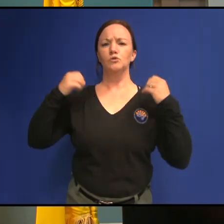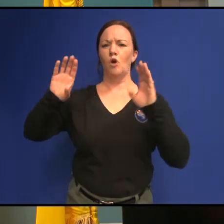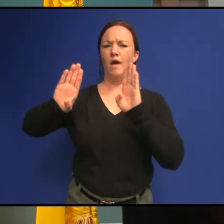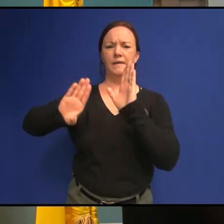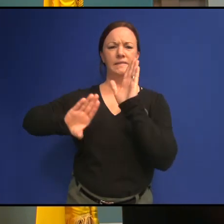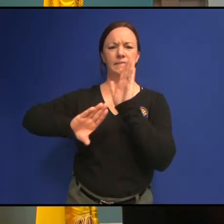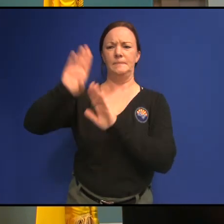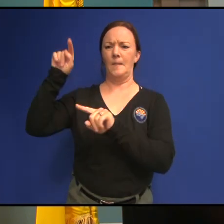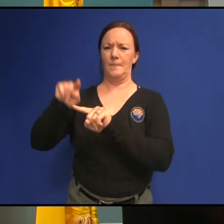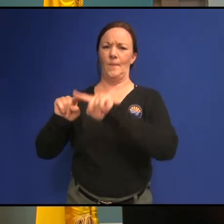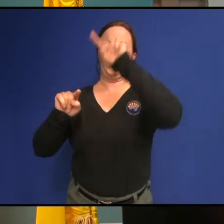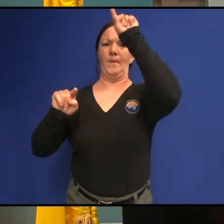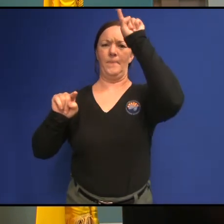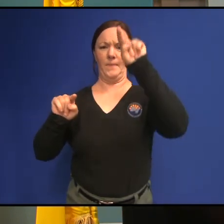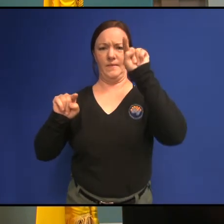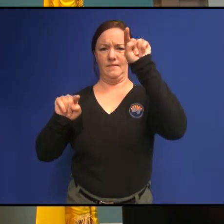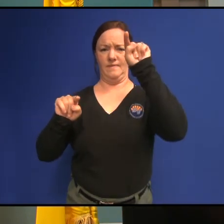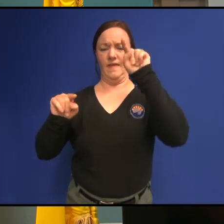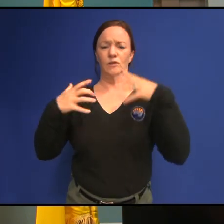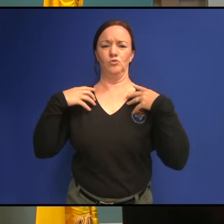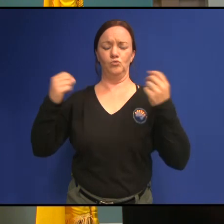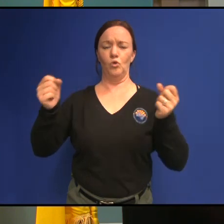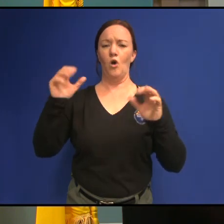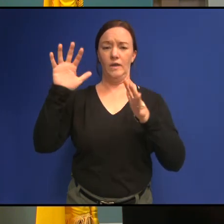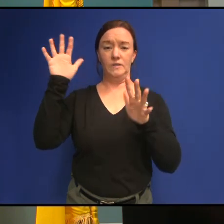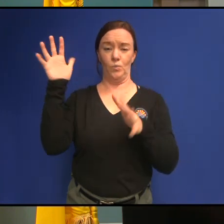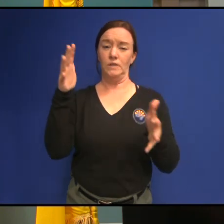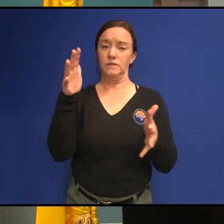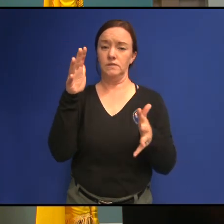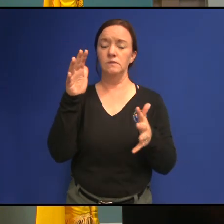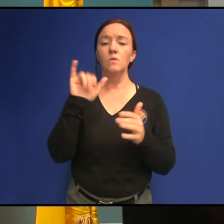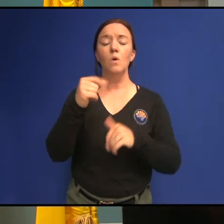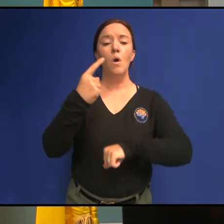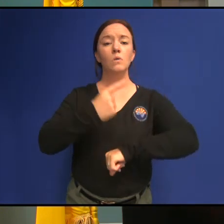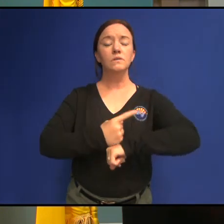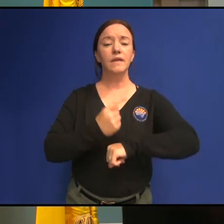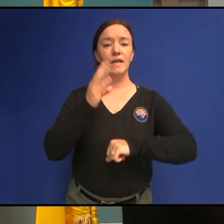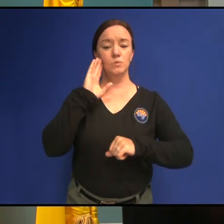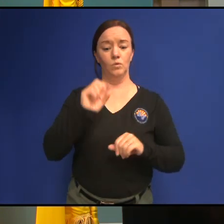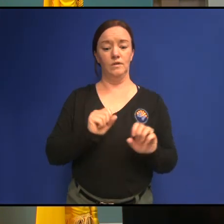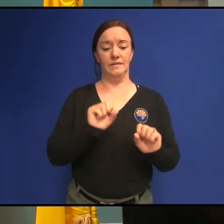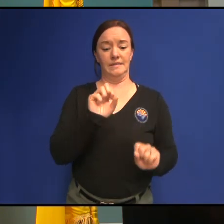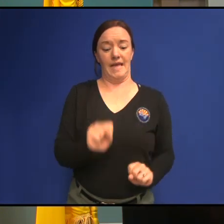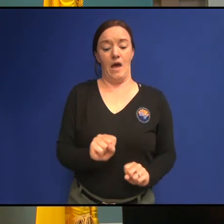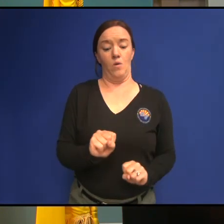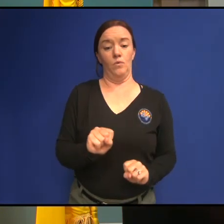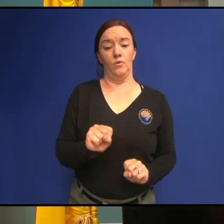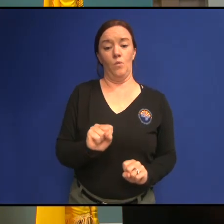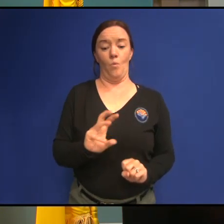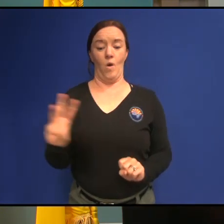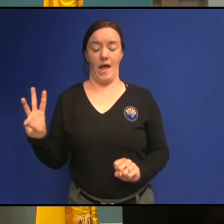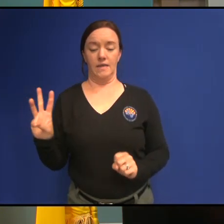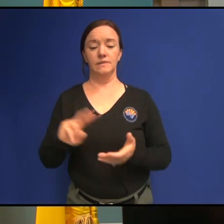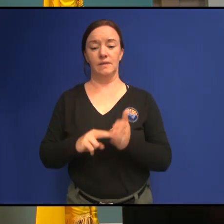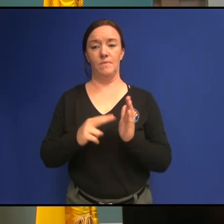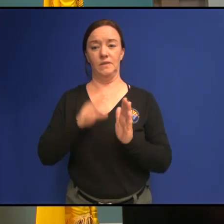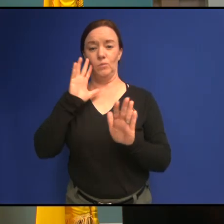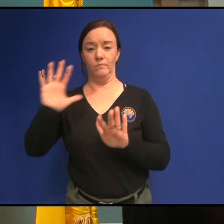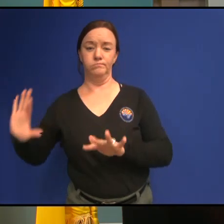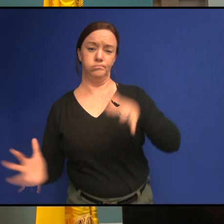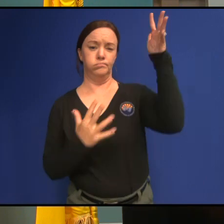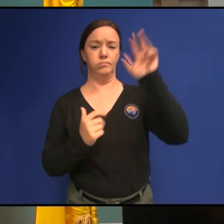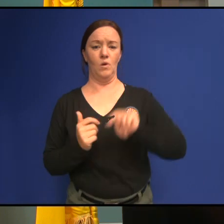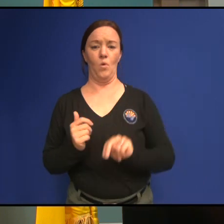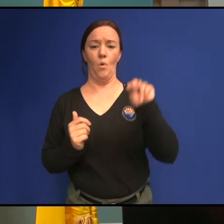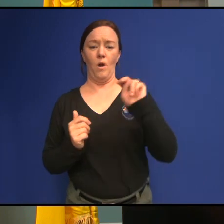which showing our strongest winds. Those days, we're going to see deep southwesterly flow. we're going to have sustained winds of 20 to 25 up on